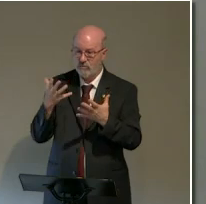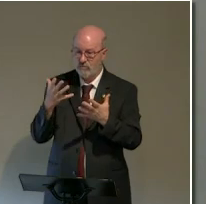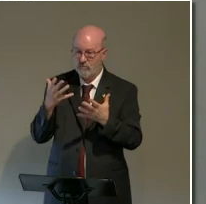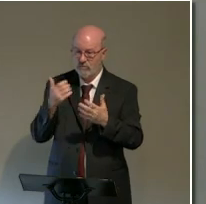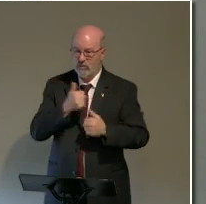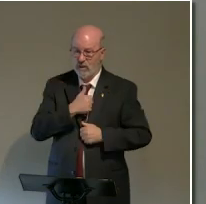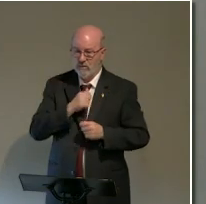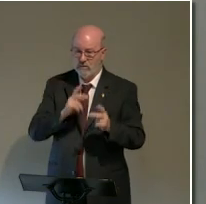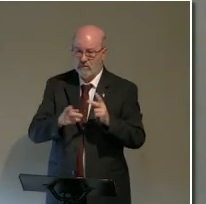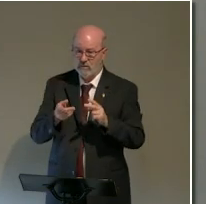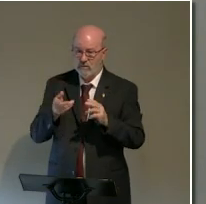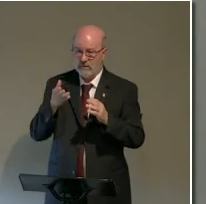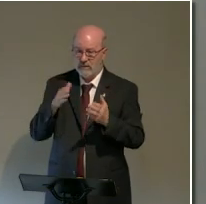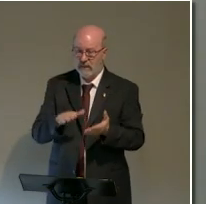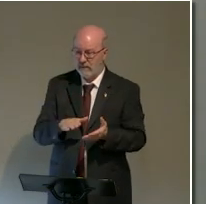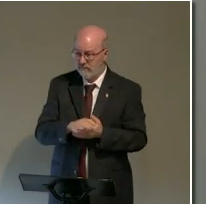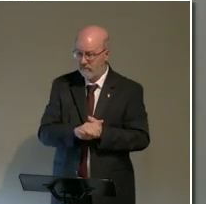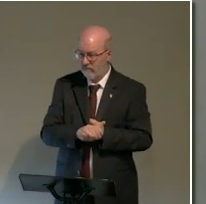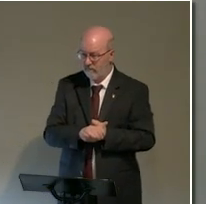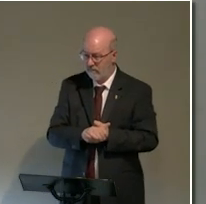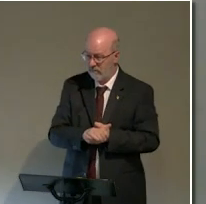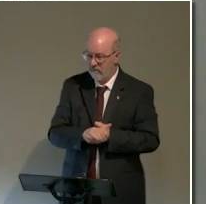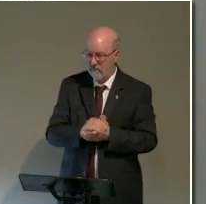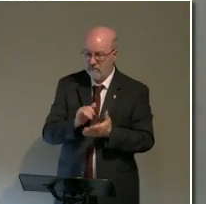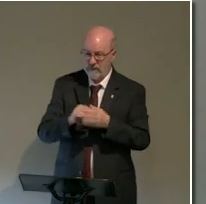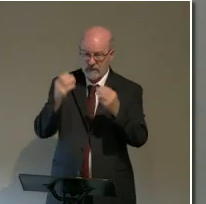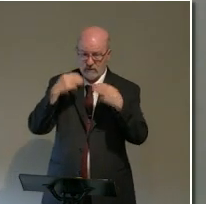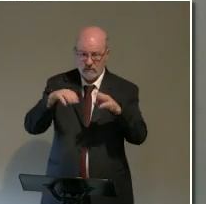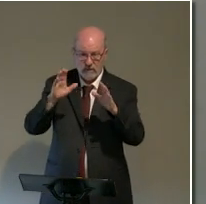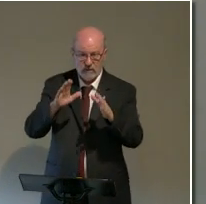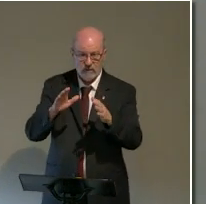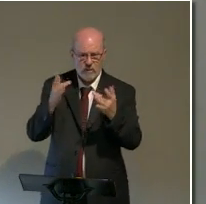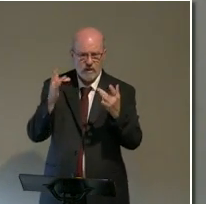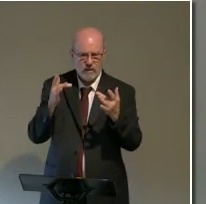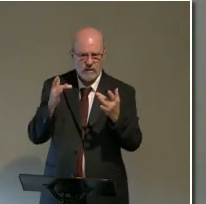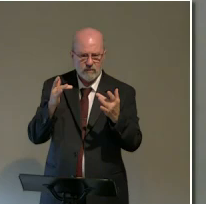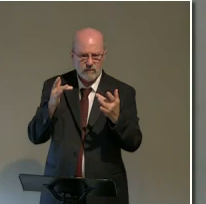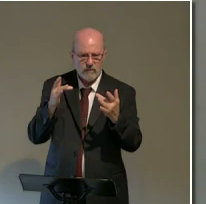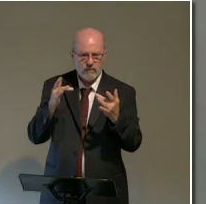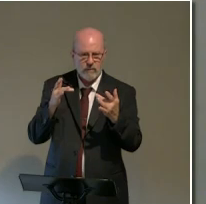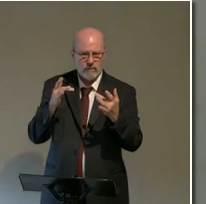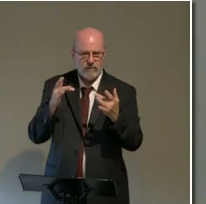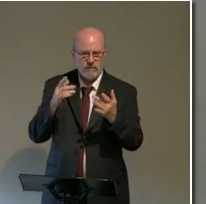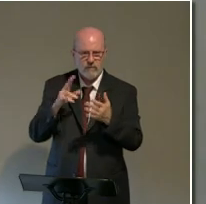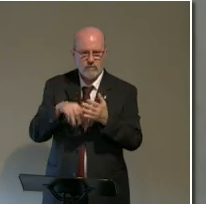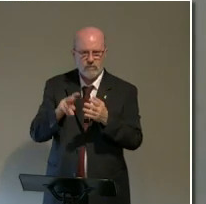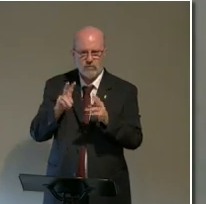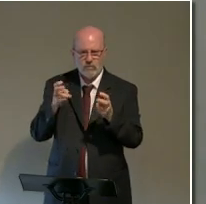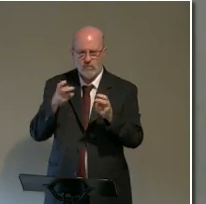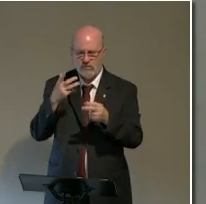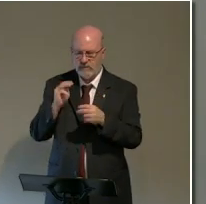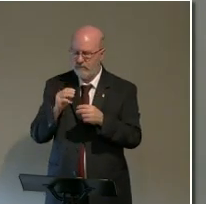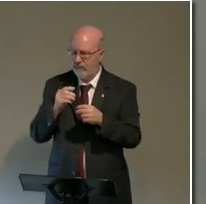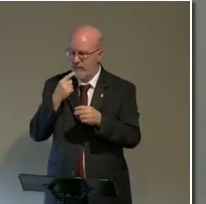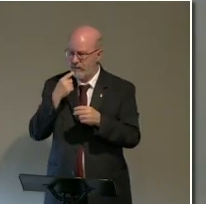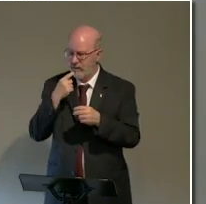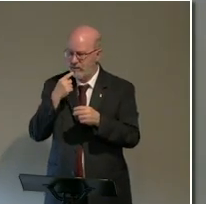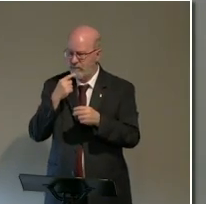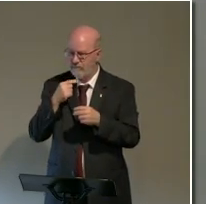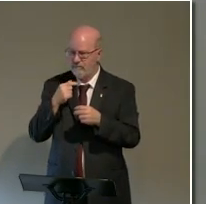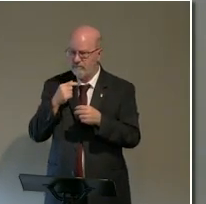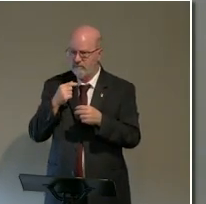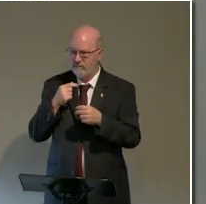officers/army personnel died. That's a miracle. You know why? Let me read you 2 quotes from him. I don't